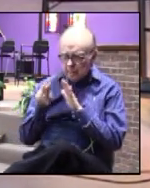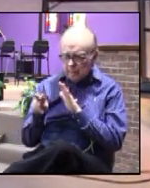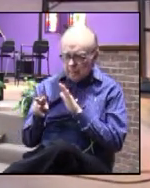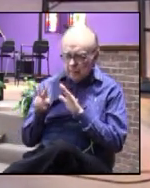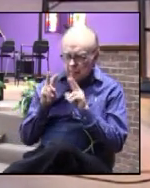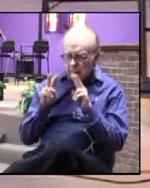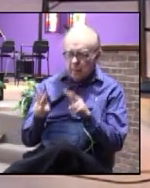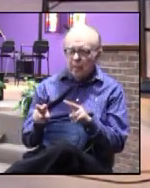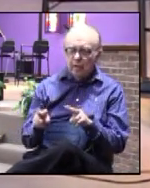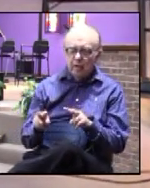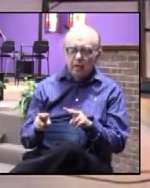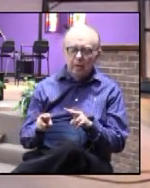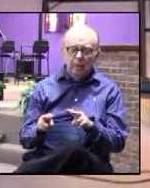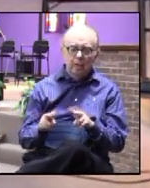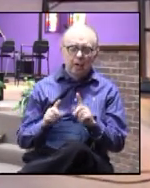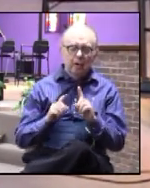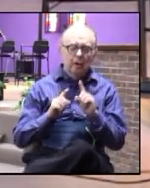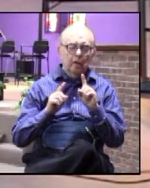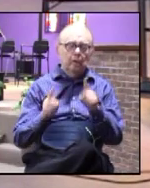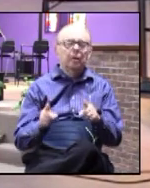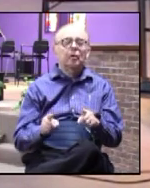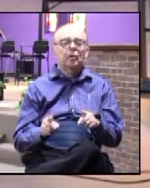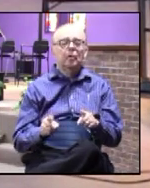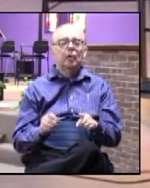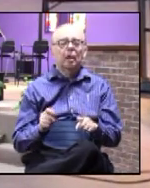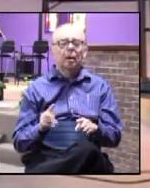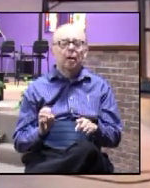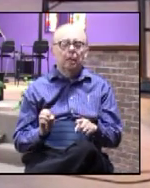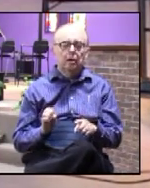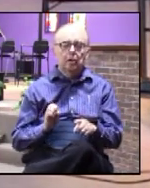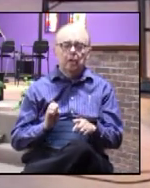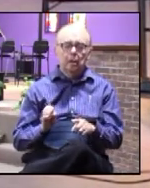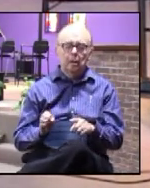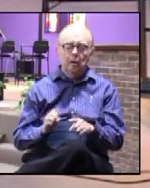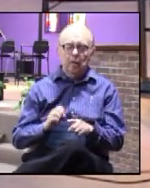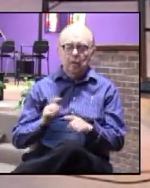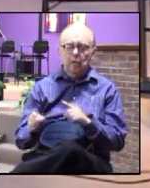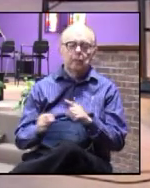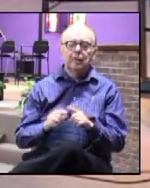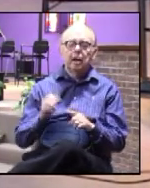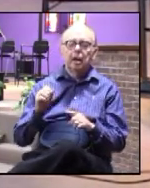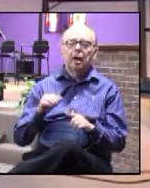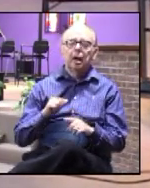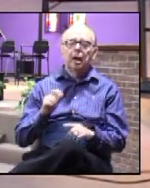were icebound off of a point in Alaska. It was called Point Barrow.